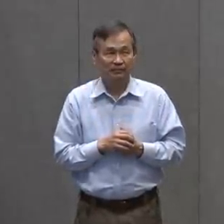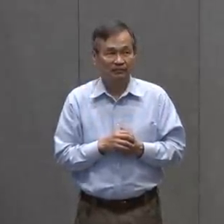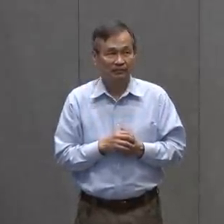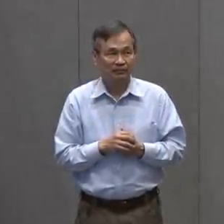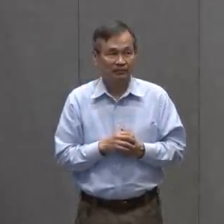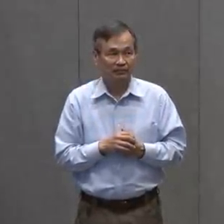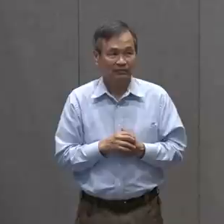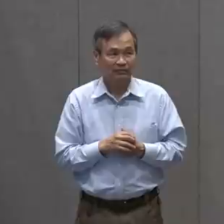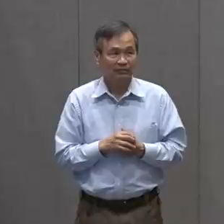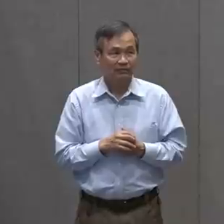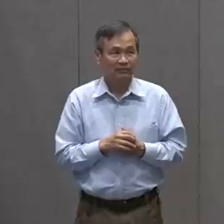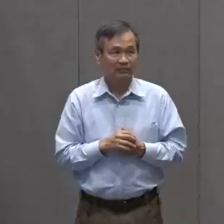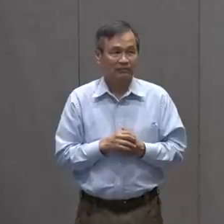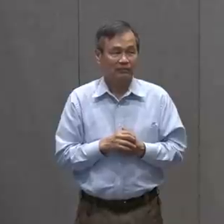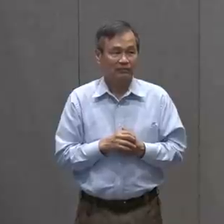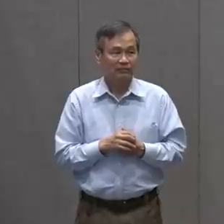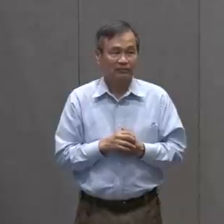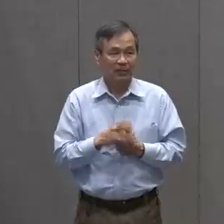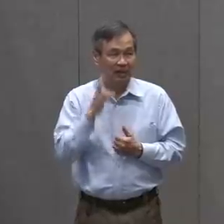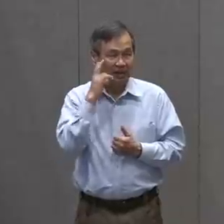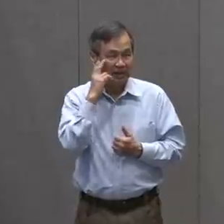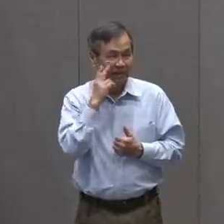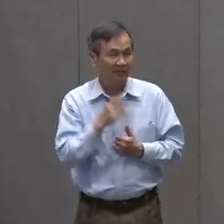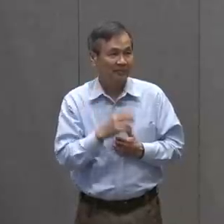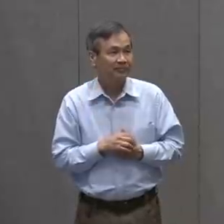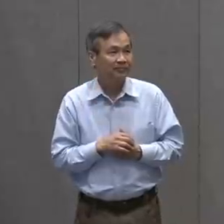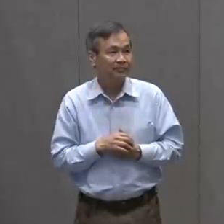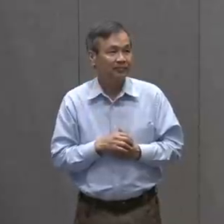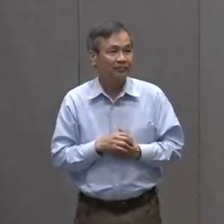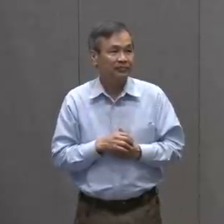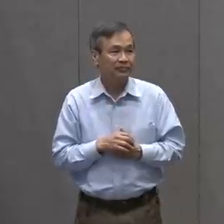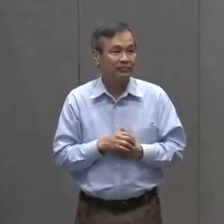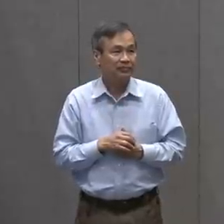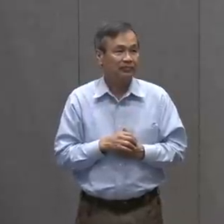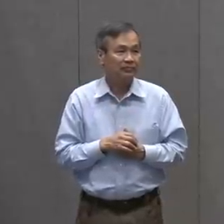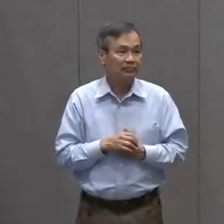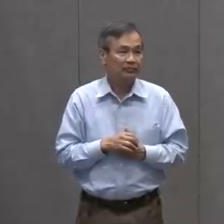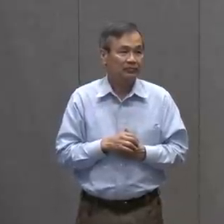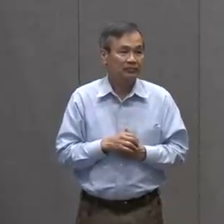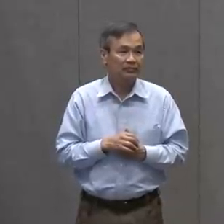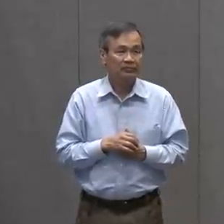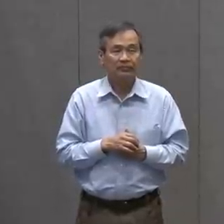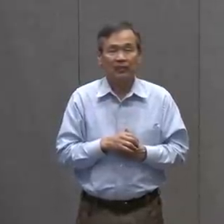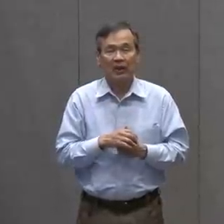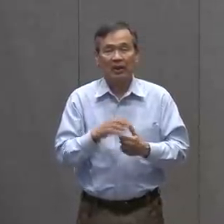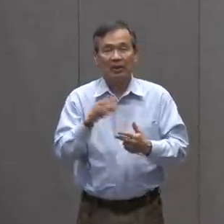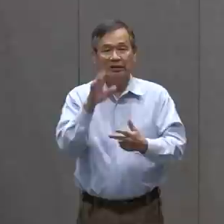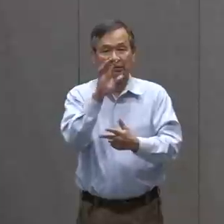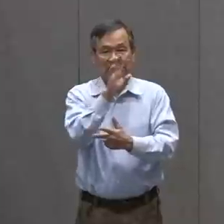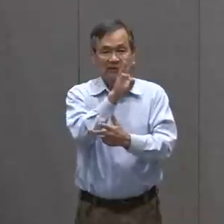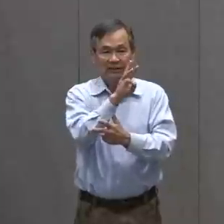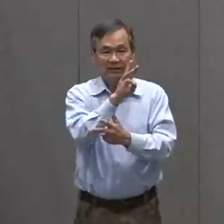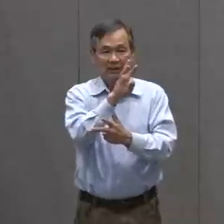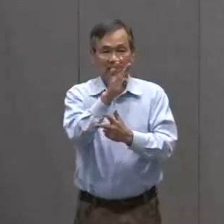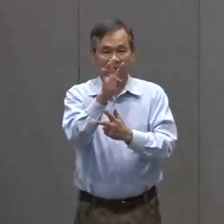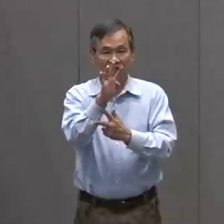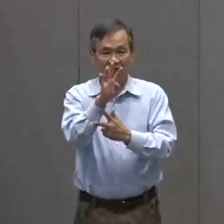And I'm trying to see what I could do. And I am going to go with the 6 times 4